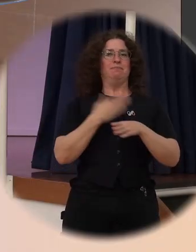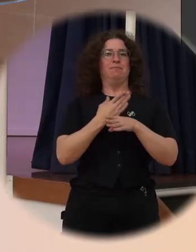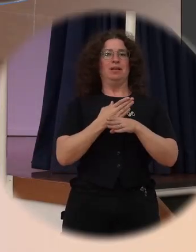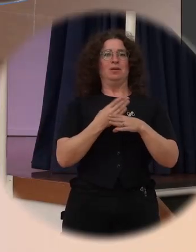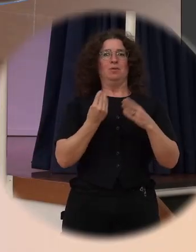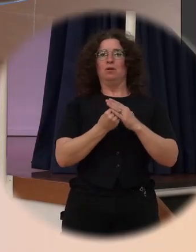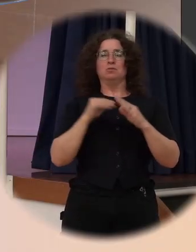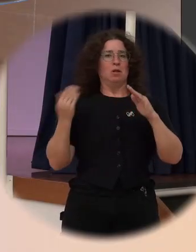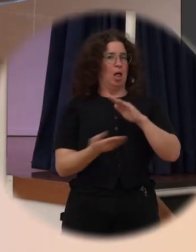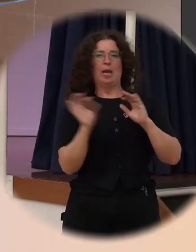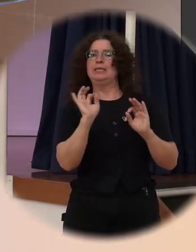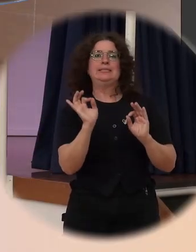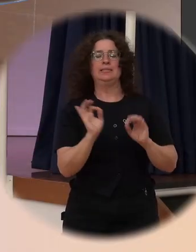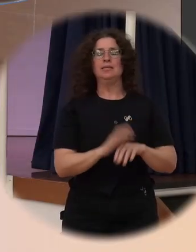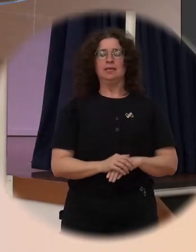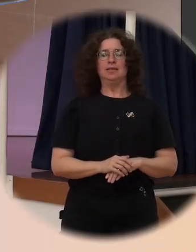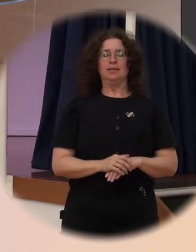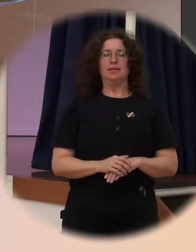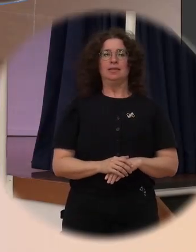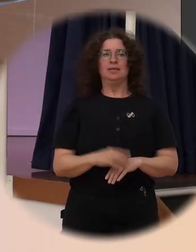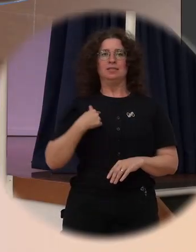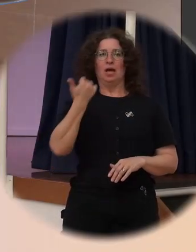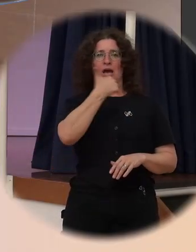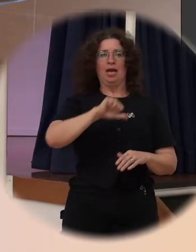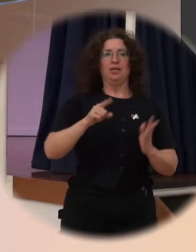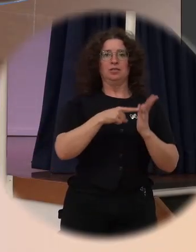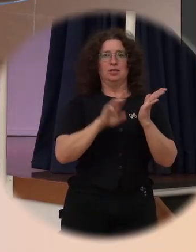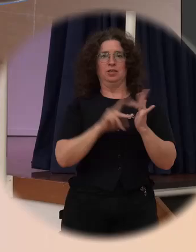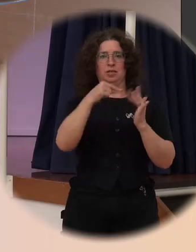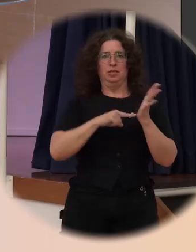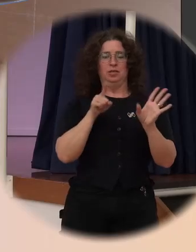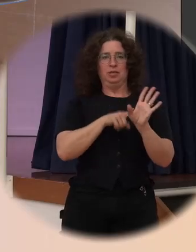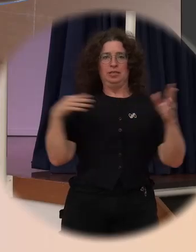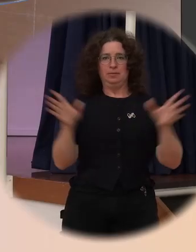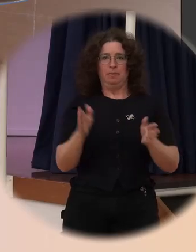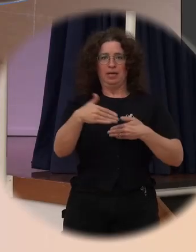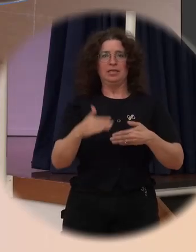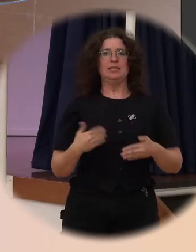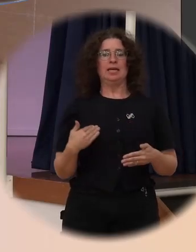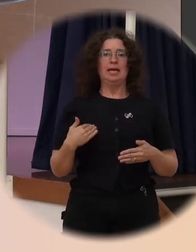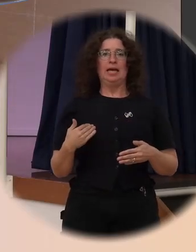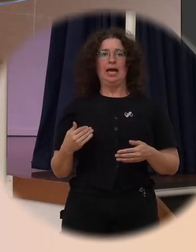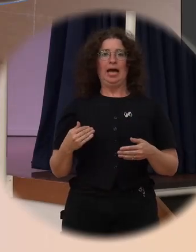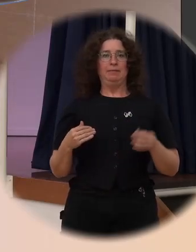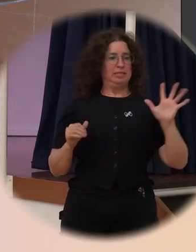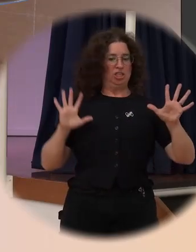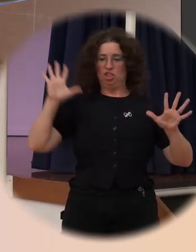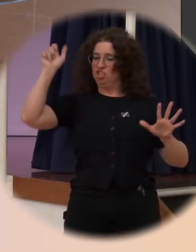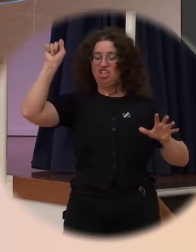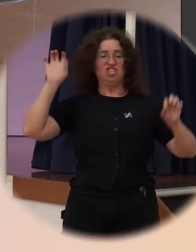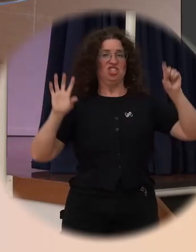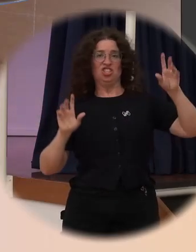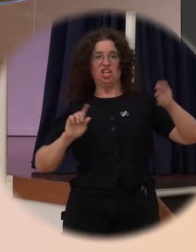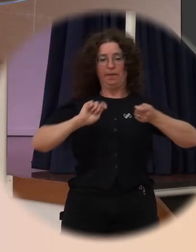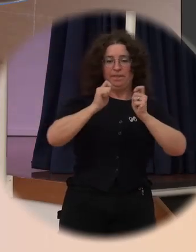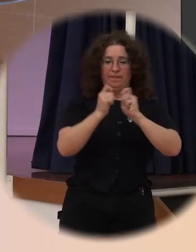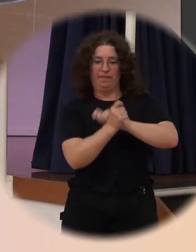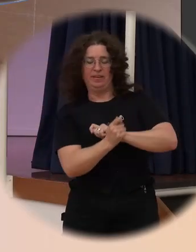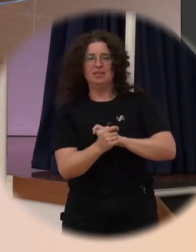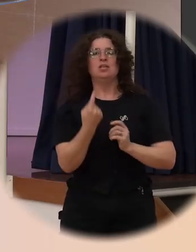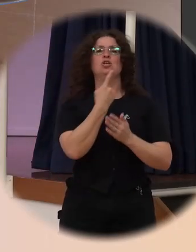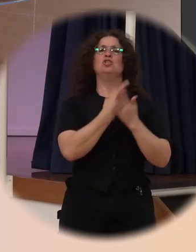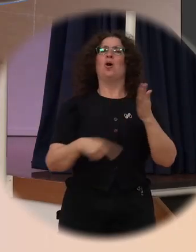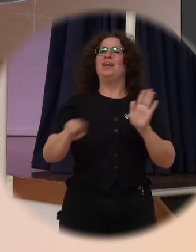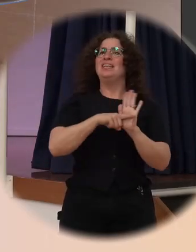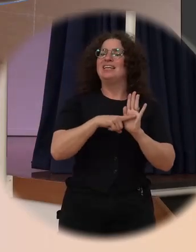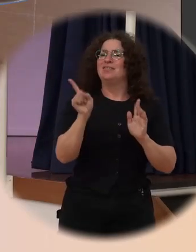lower than that. And so I use the Unity package and customize those gestures. And the only drawback about the